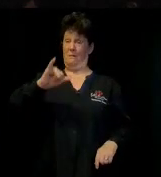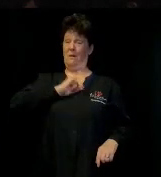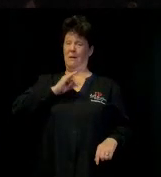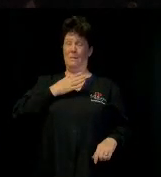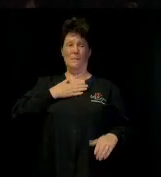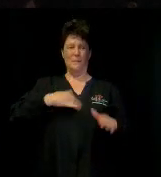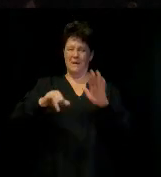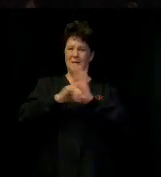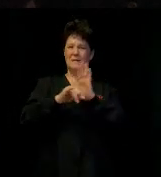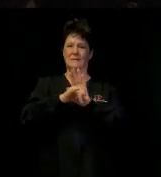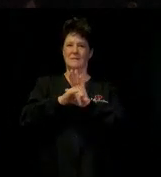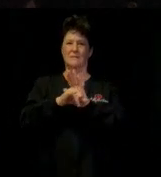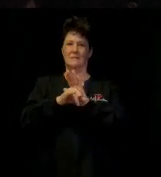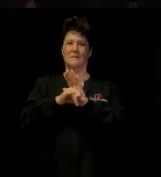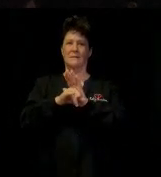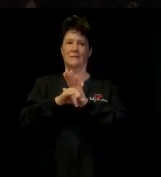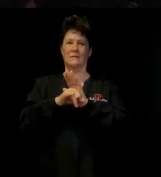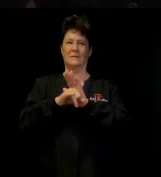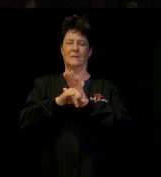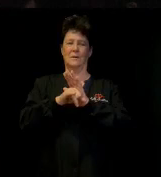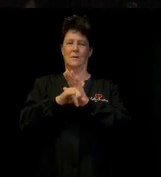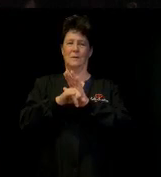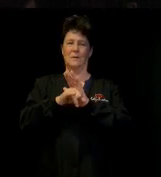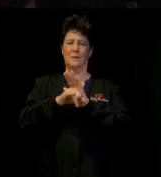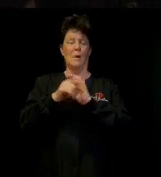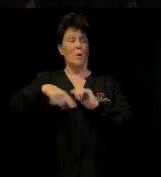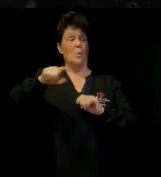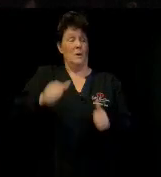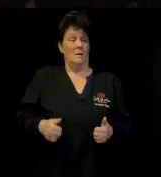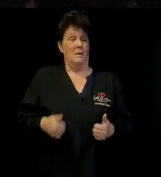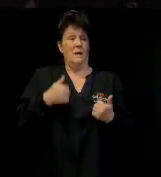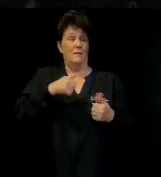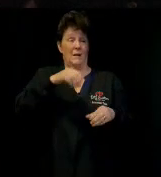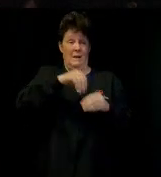Bible says that we live in this world, but we're not from it. That we're seated in